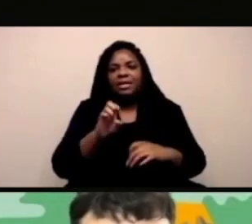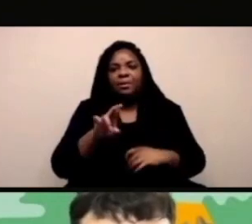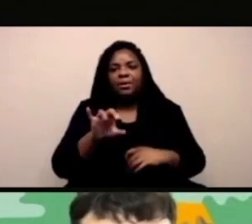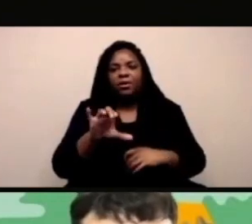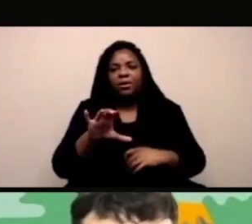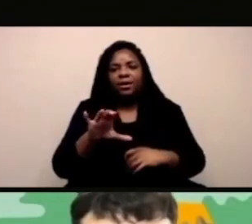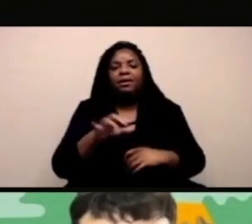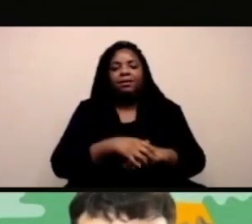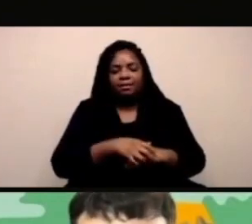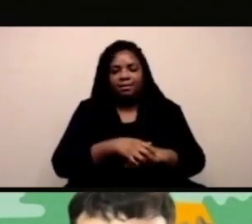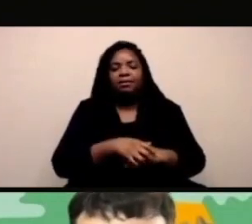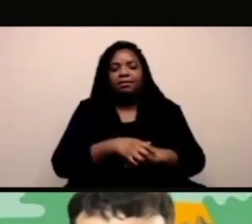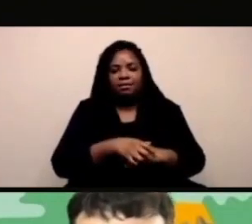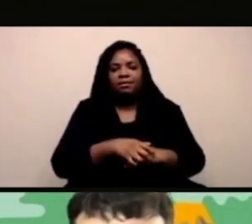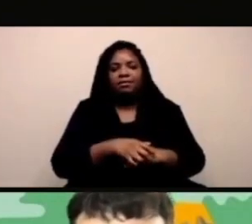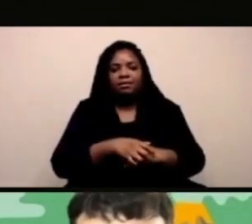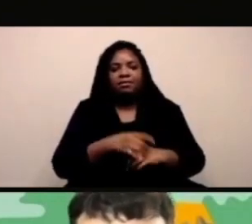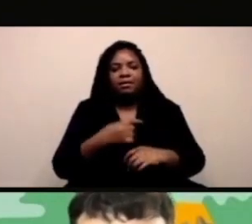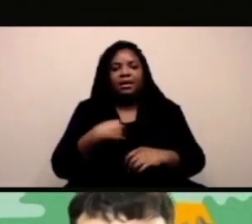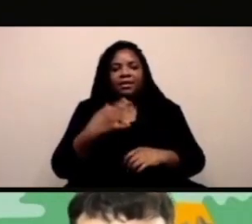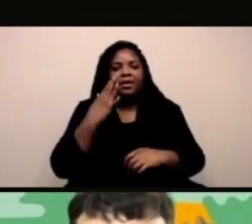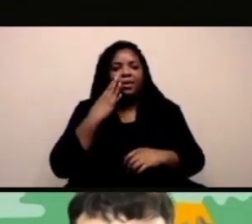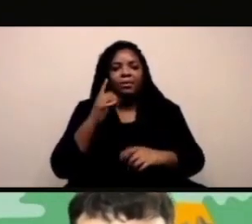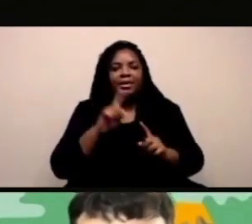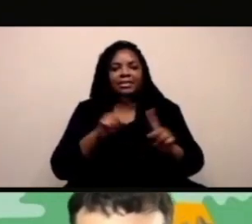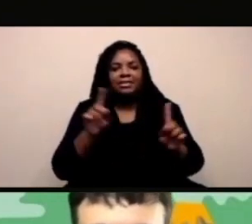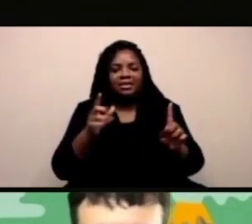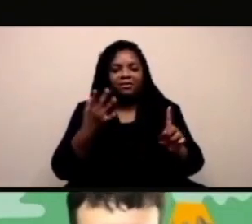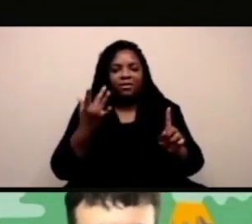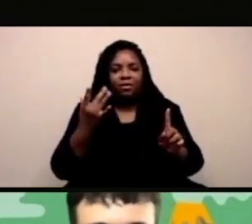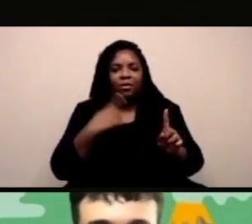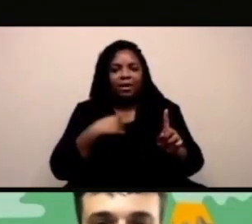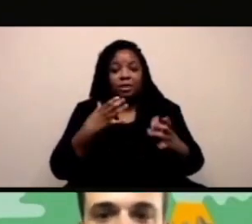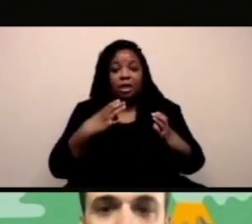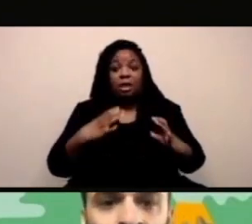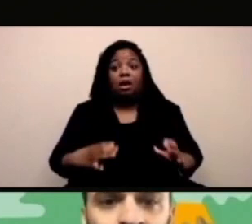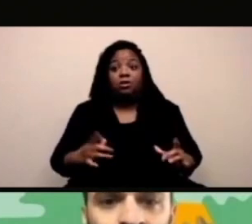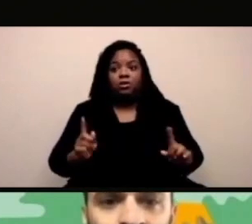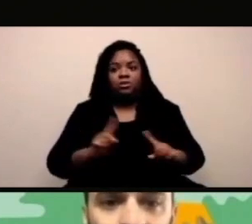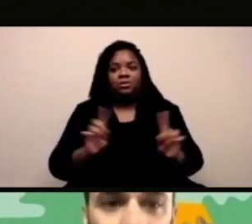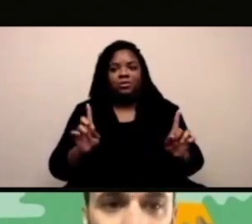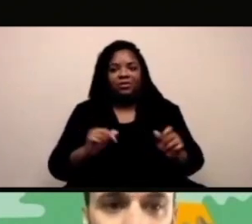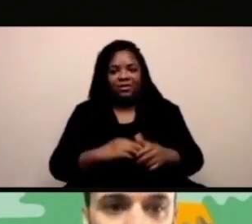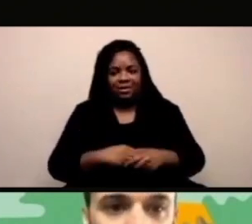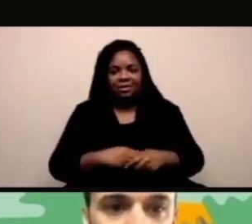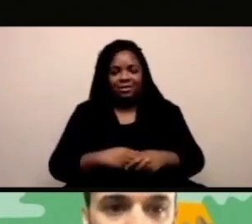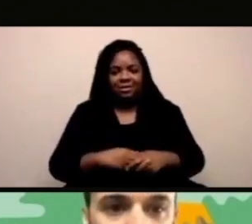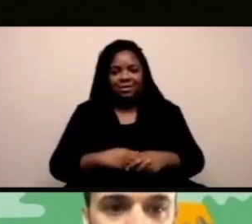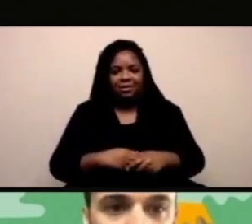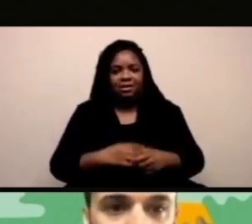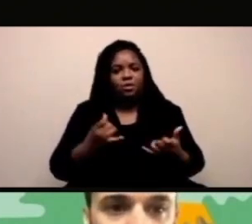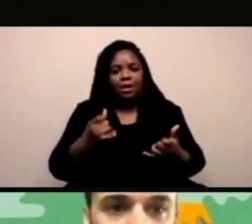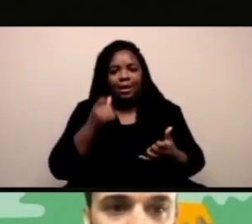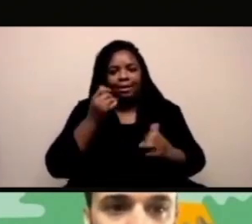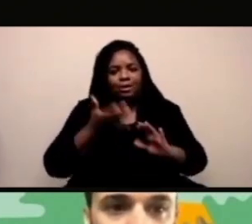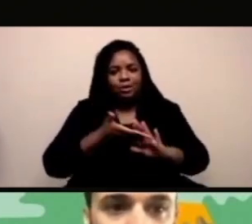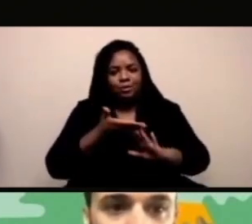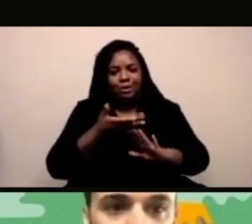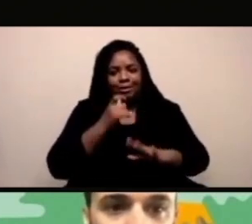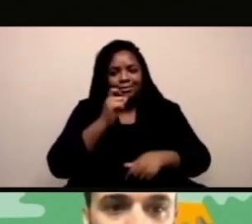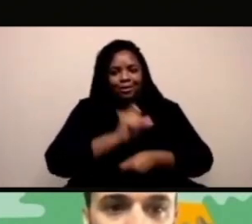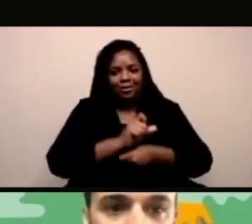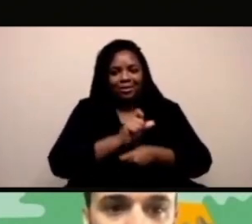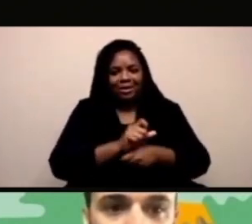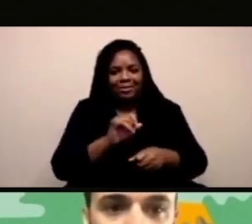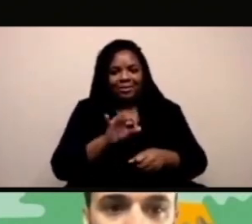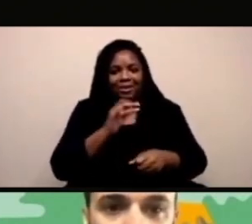the beginning. I think the difference really came into the costumes. It's currently not running, so that's why it's not working. But if